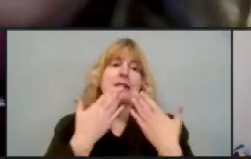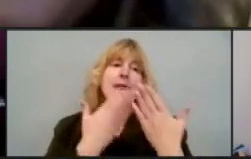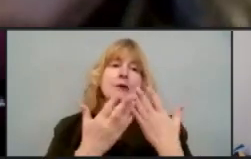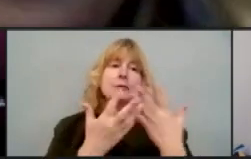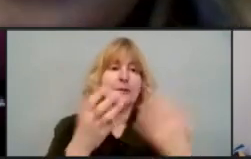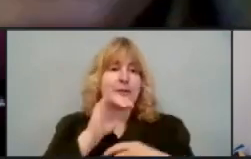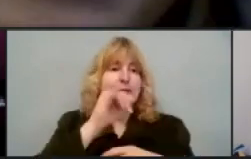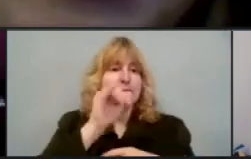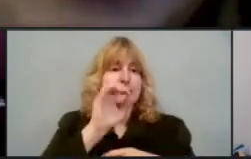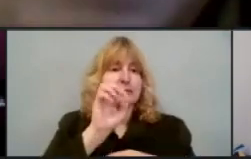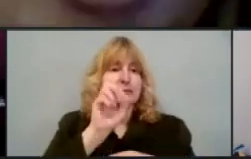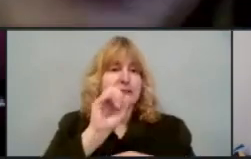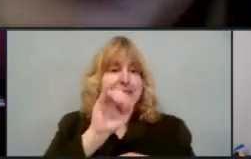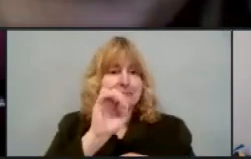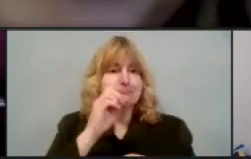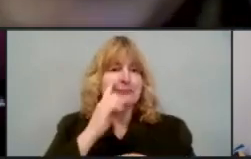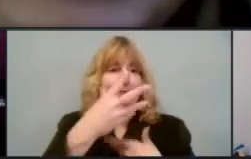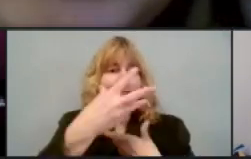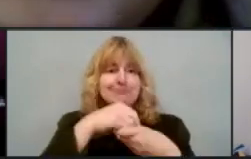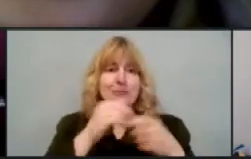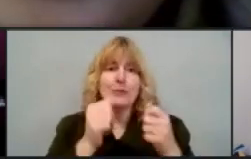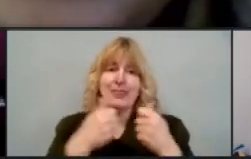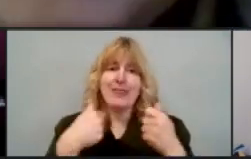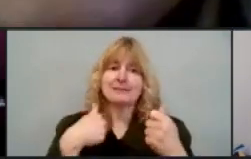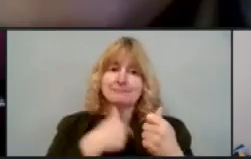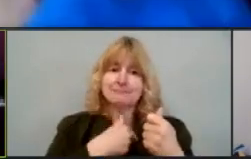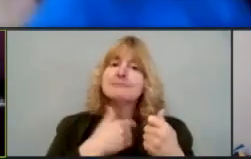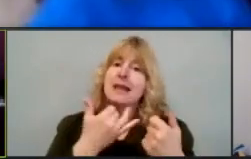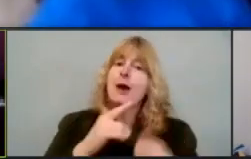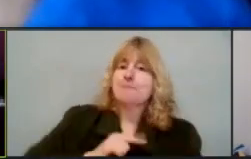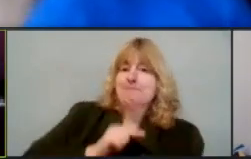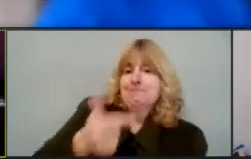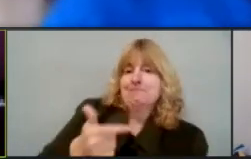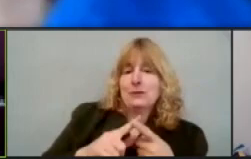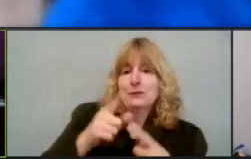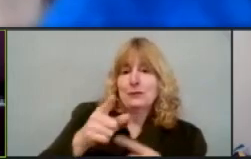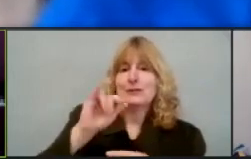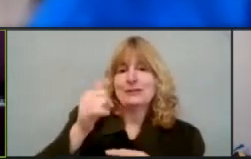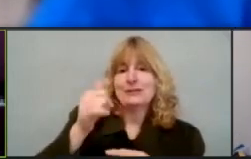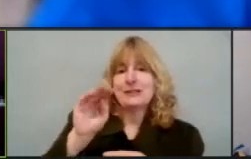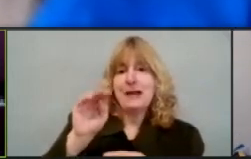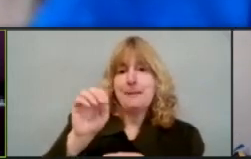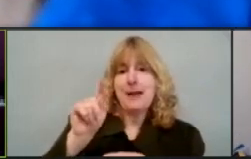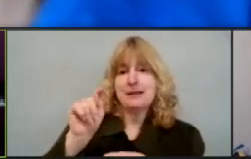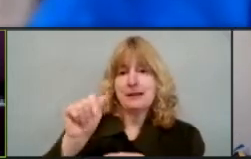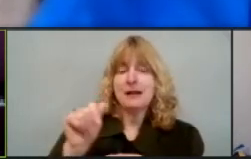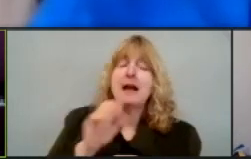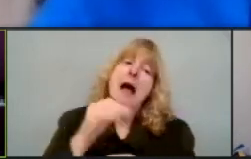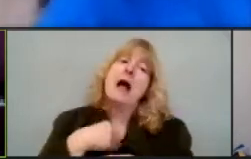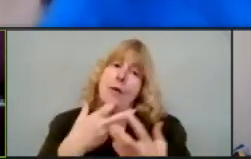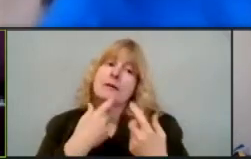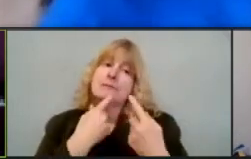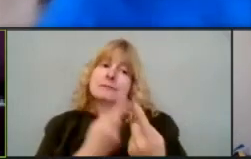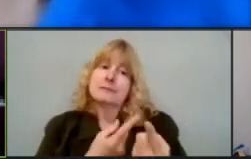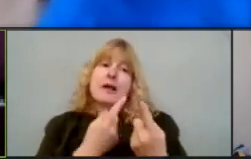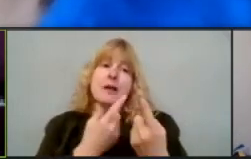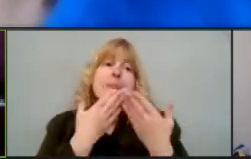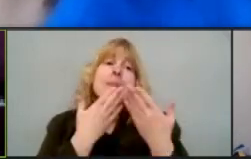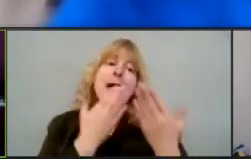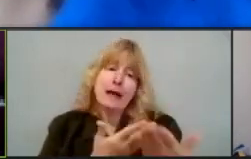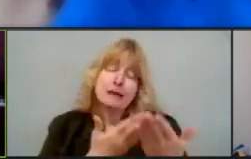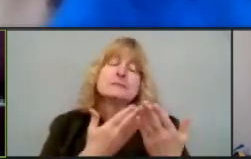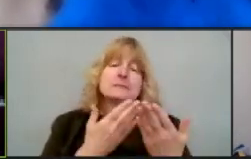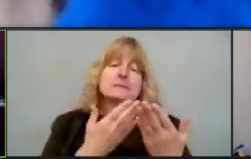us. Jametta, I'm going to kick it back to you. Sure. Thank you. And I want to echo the thanks, Jesse. These are topics